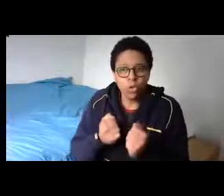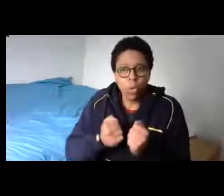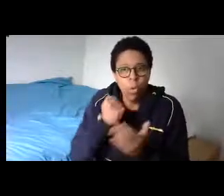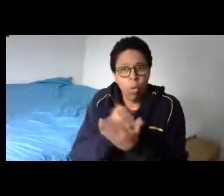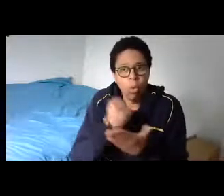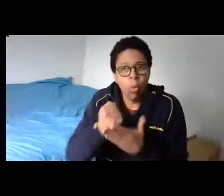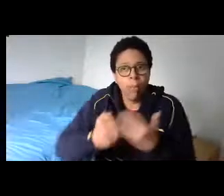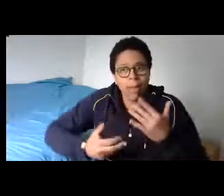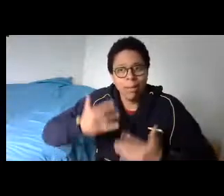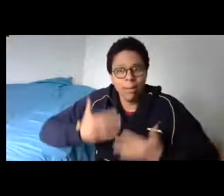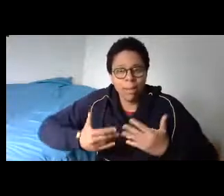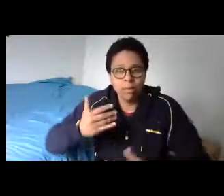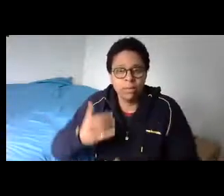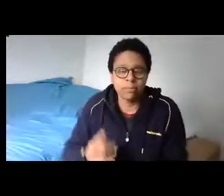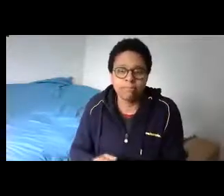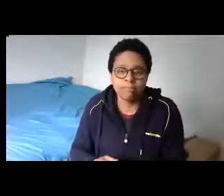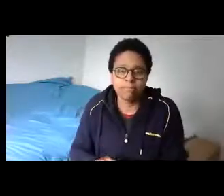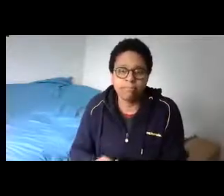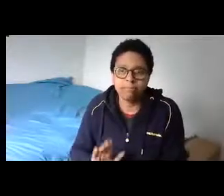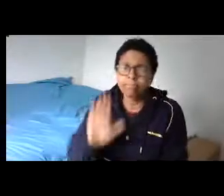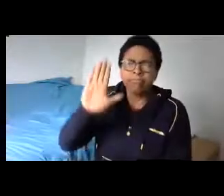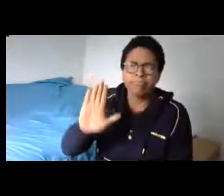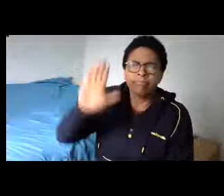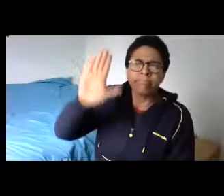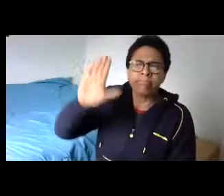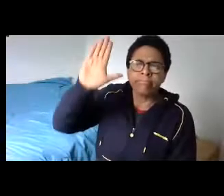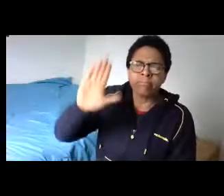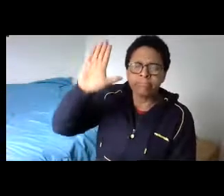that. Sorry, in